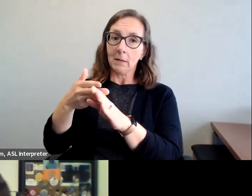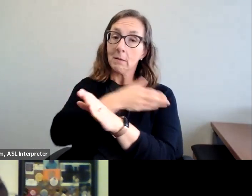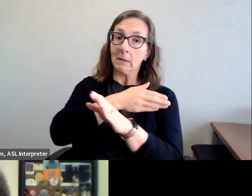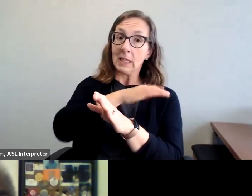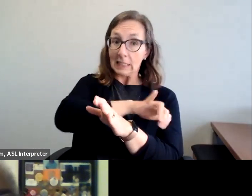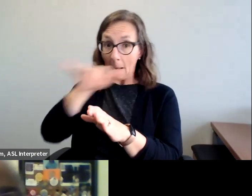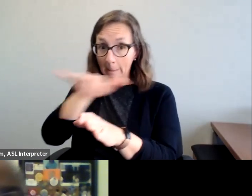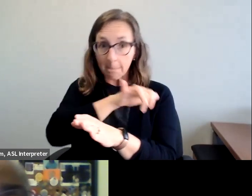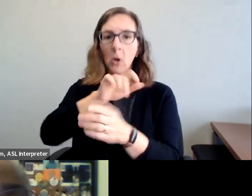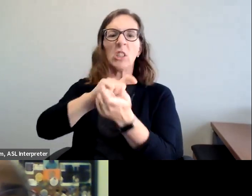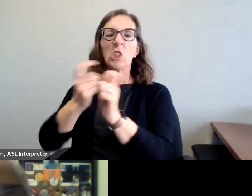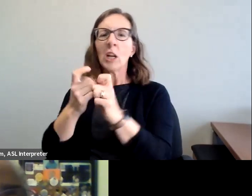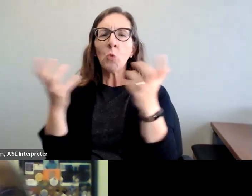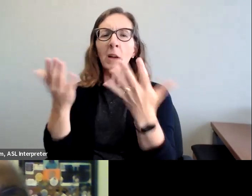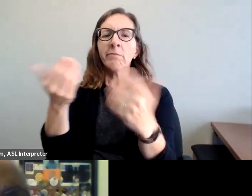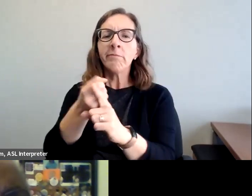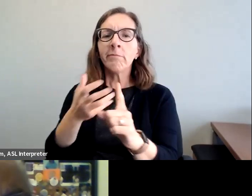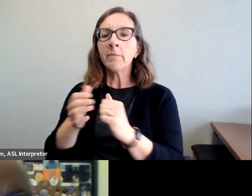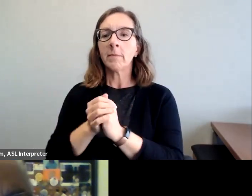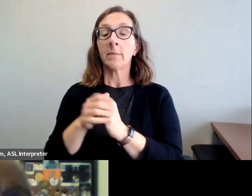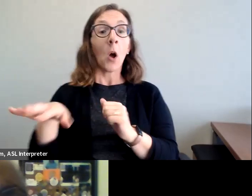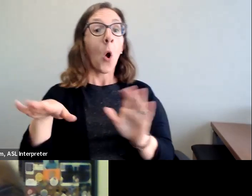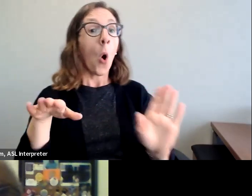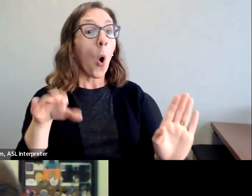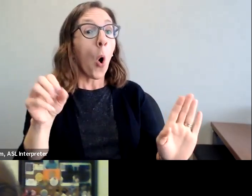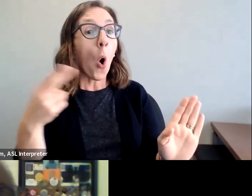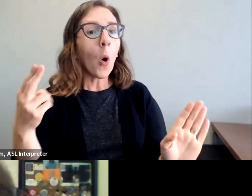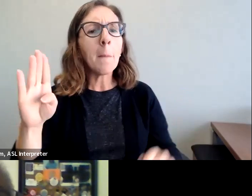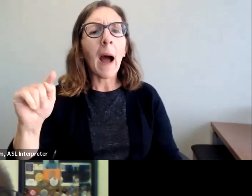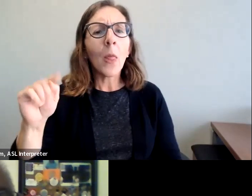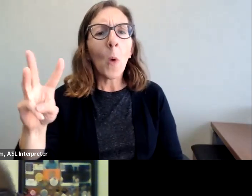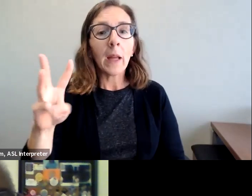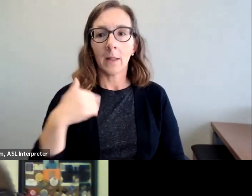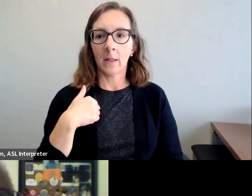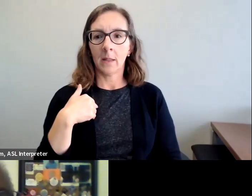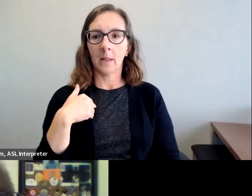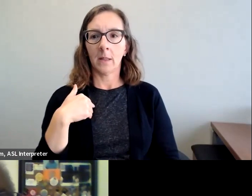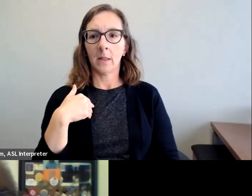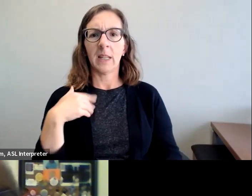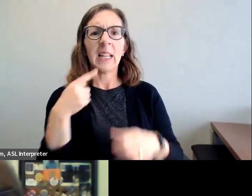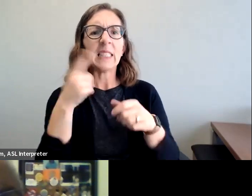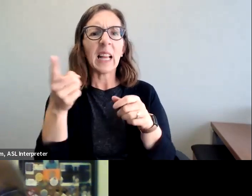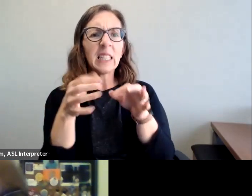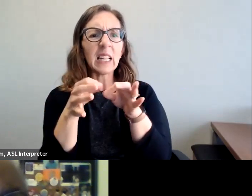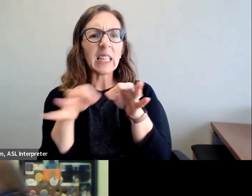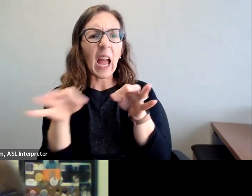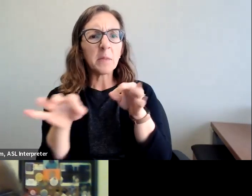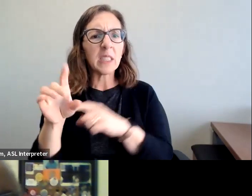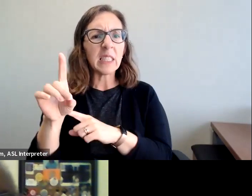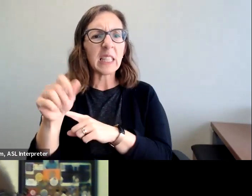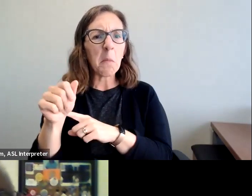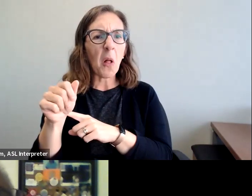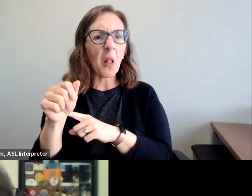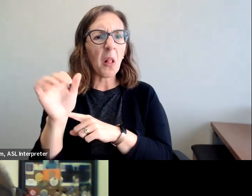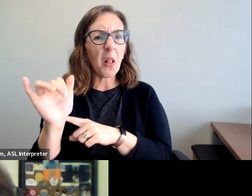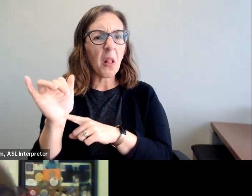Okay, I was a senior. Oh, by the way, Michelle, closed caption has been disabled. It